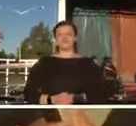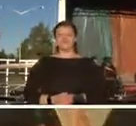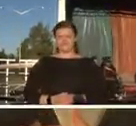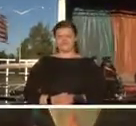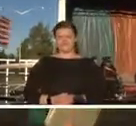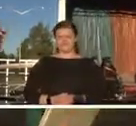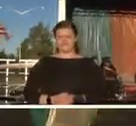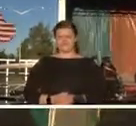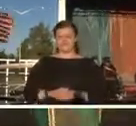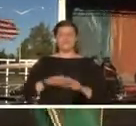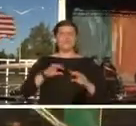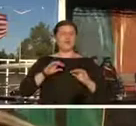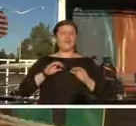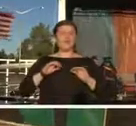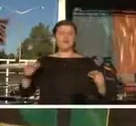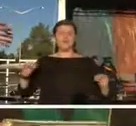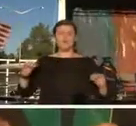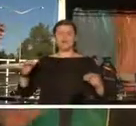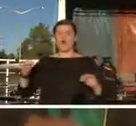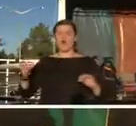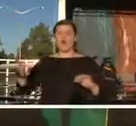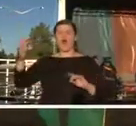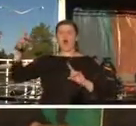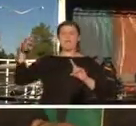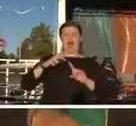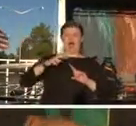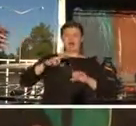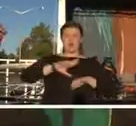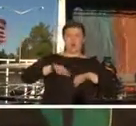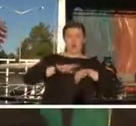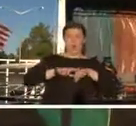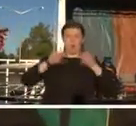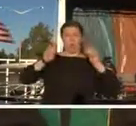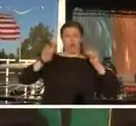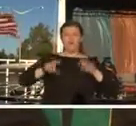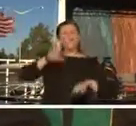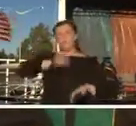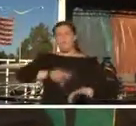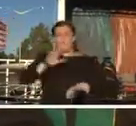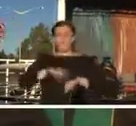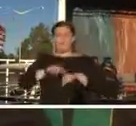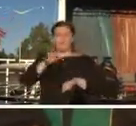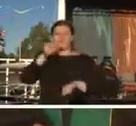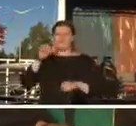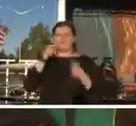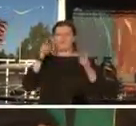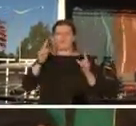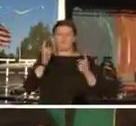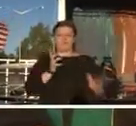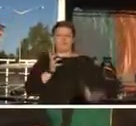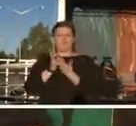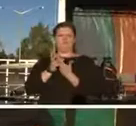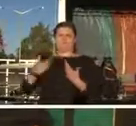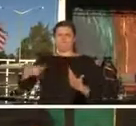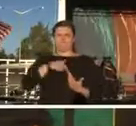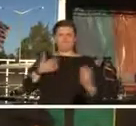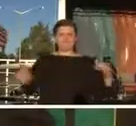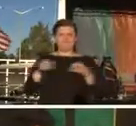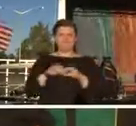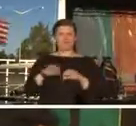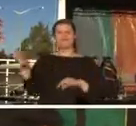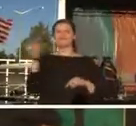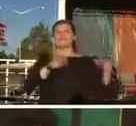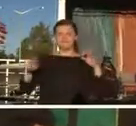No going back to normal. The old normal doesn't work for us anymore. Instead, I believe we need to focus